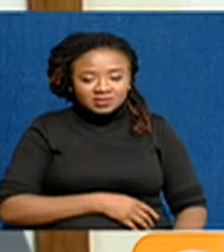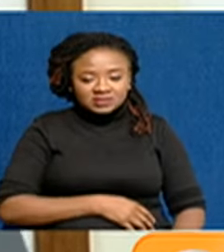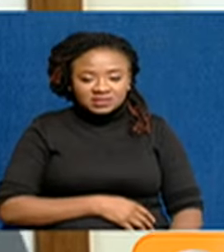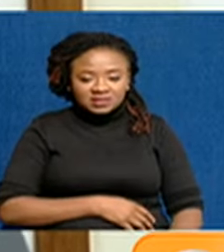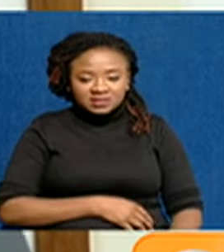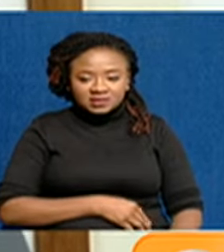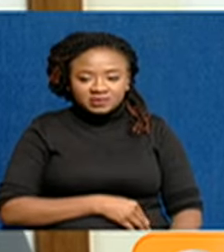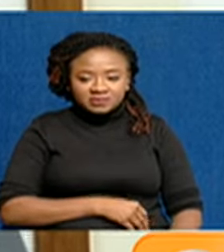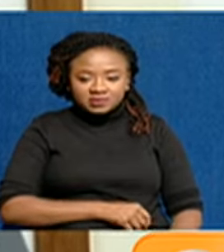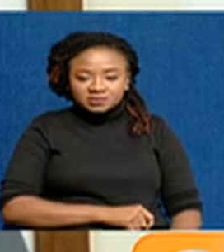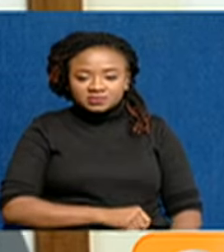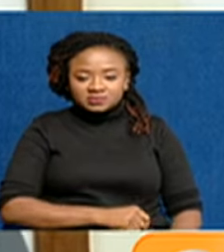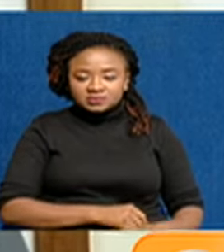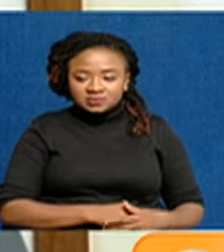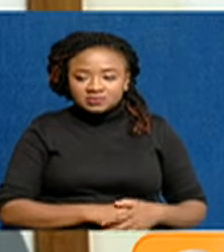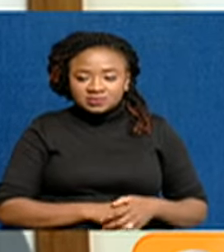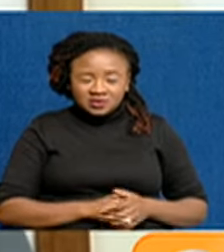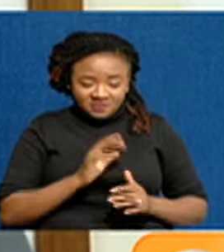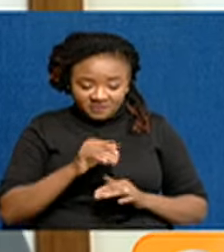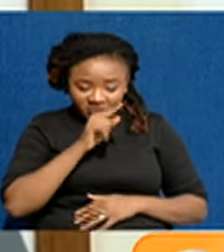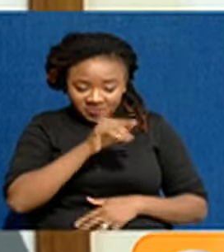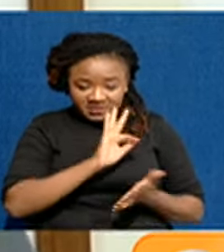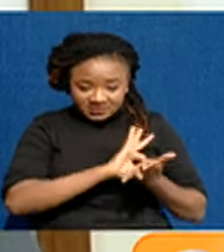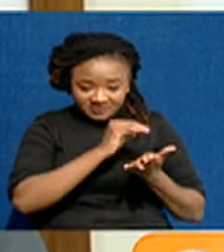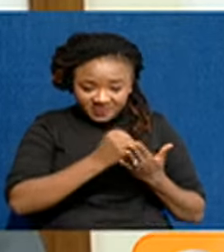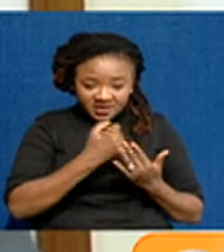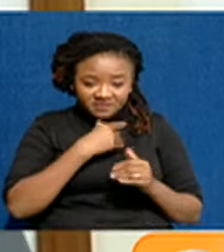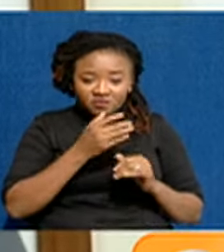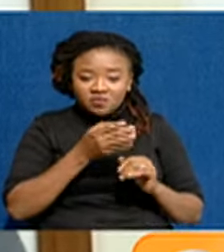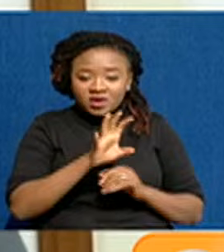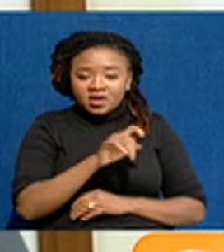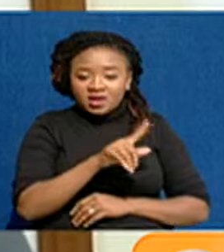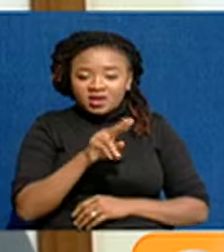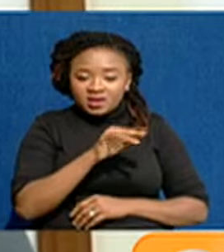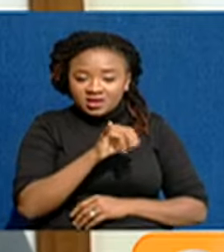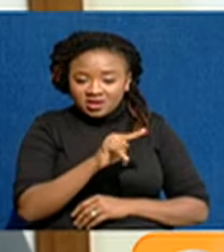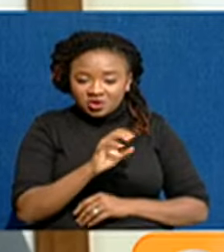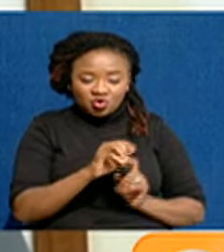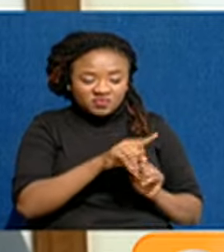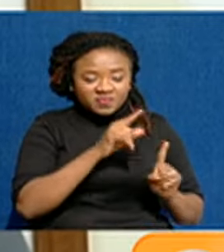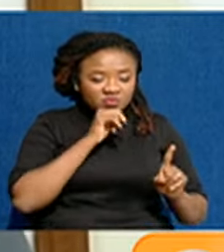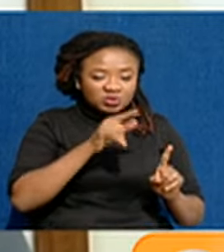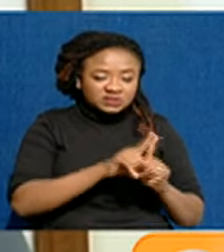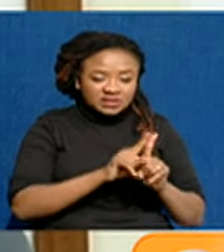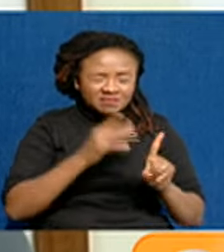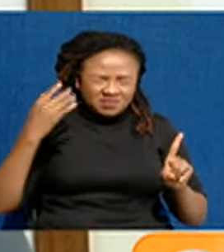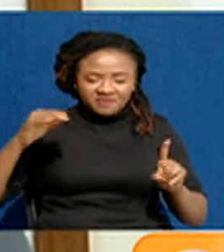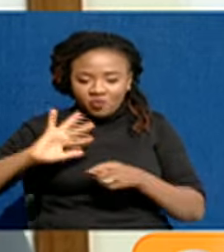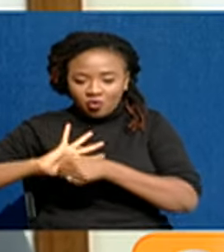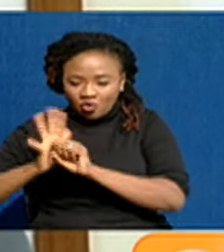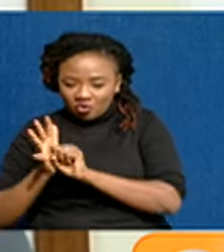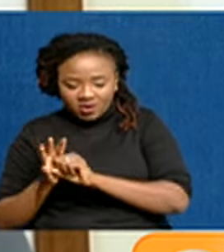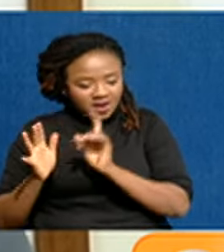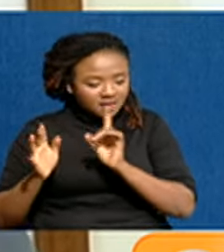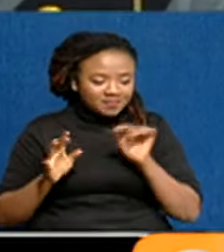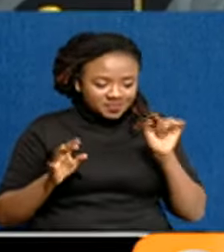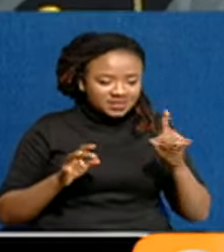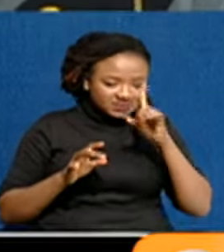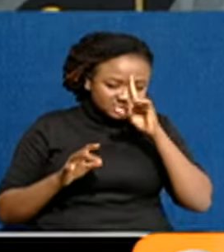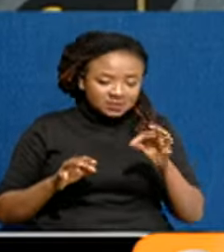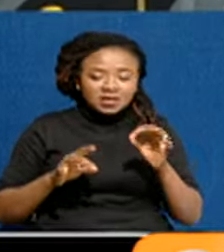Nino emergency response. Just like, for example, sometimes you heard about COVID. This administration is very strict on how public resources are used. There's